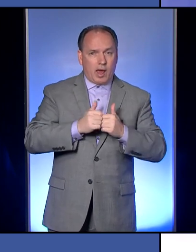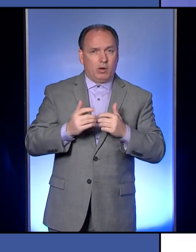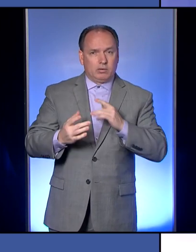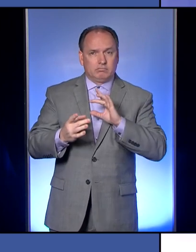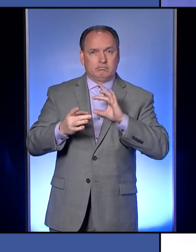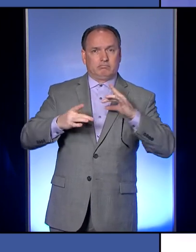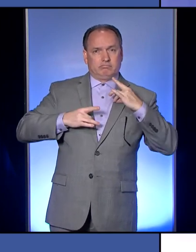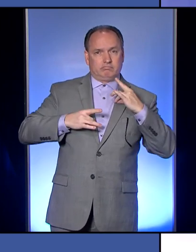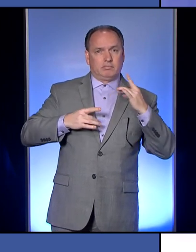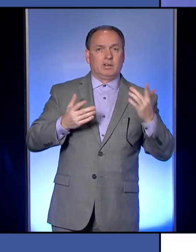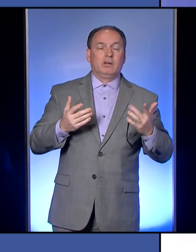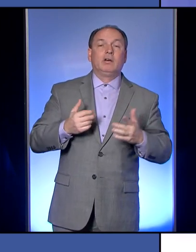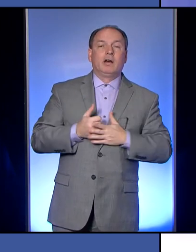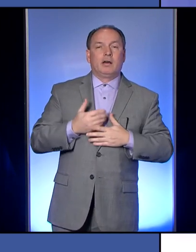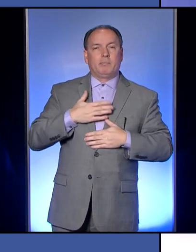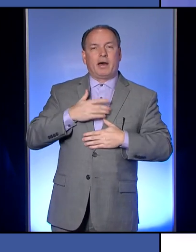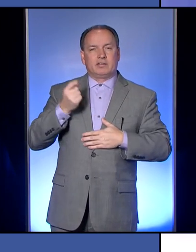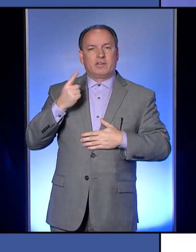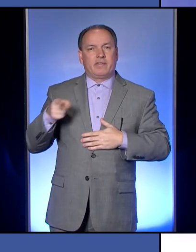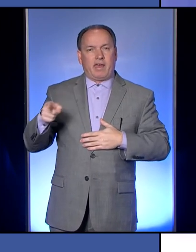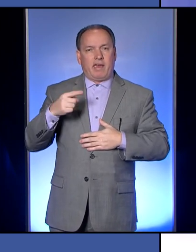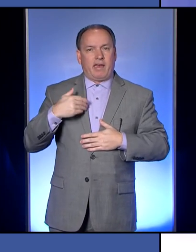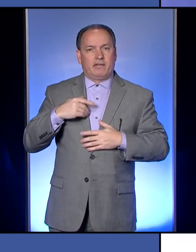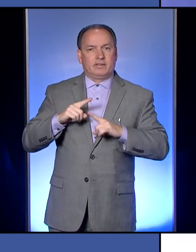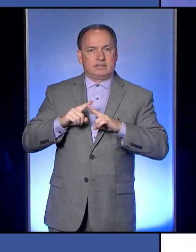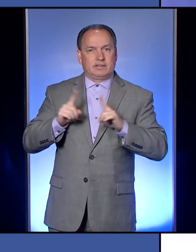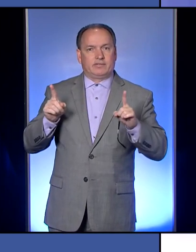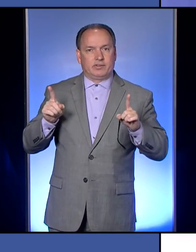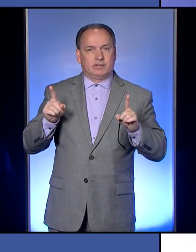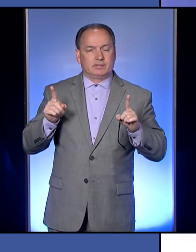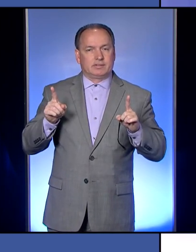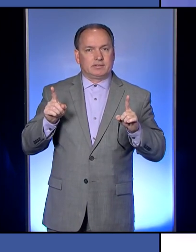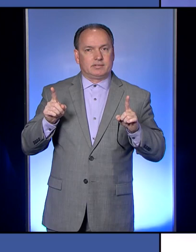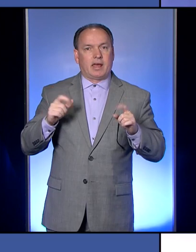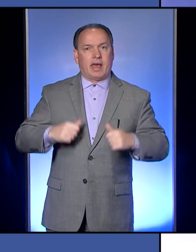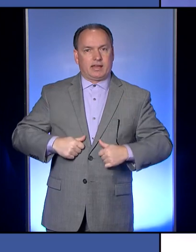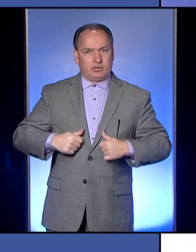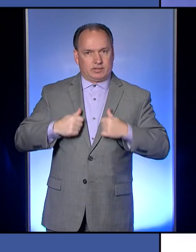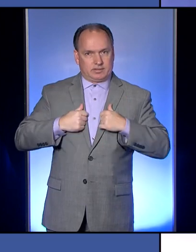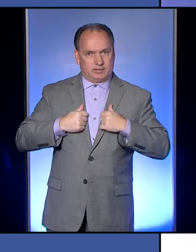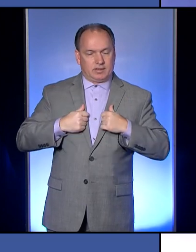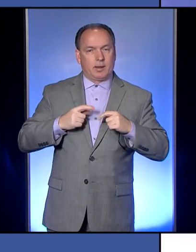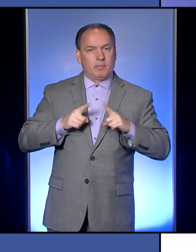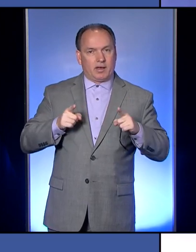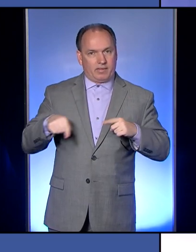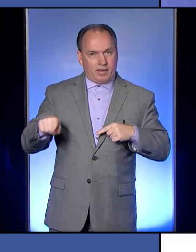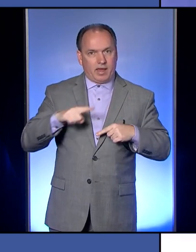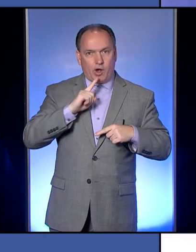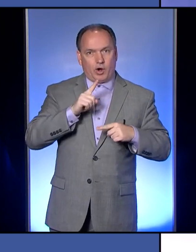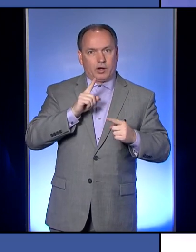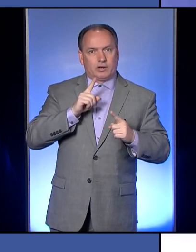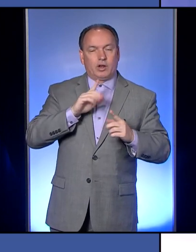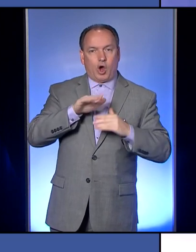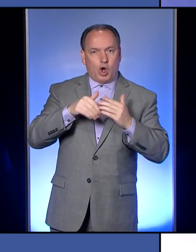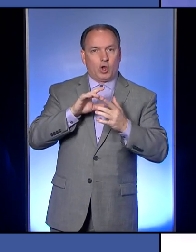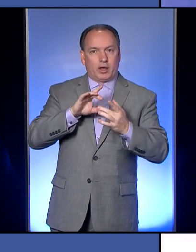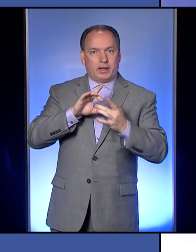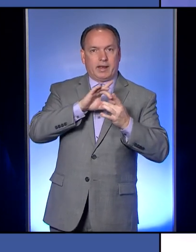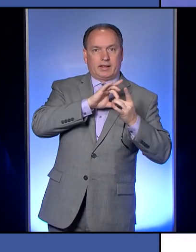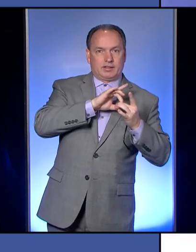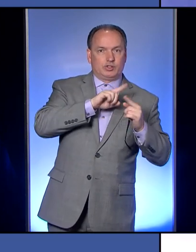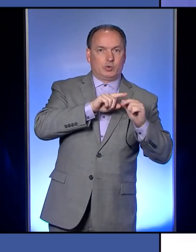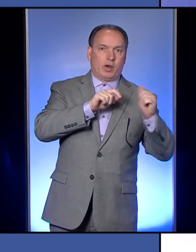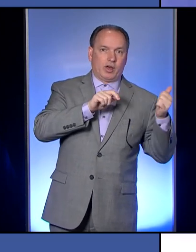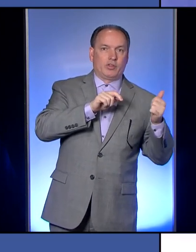COVID-19? My understanding is they have a different address, but that they are, I believe, all connected to